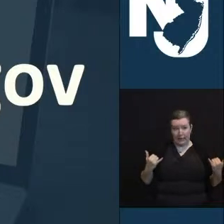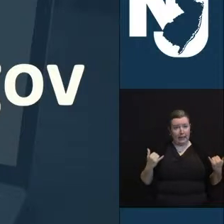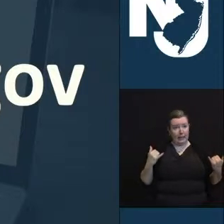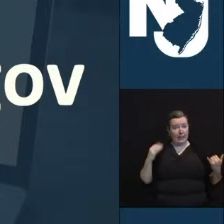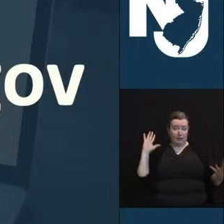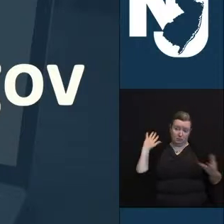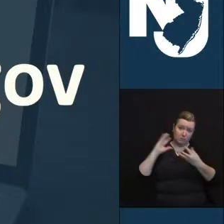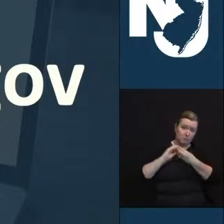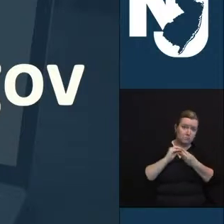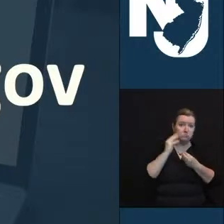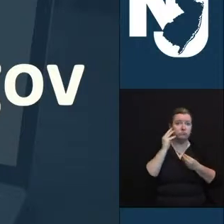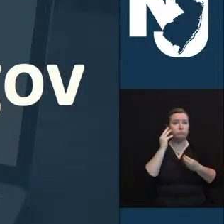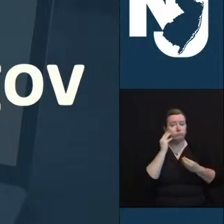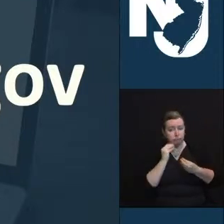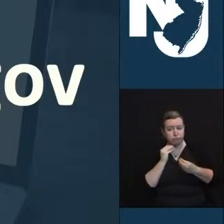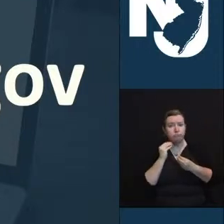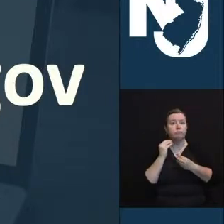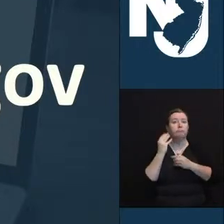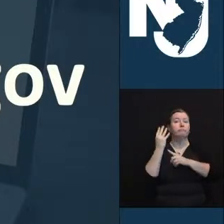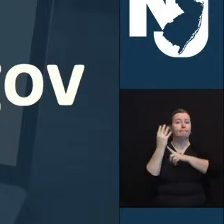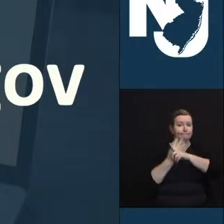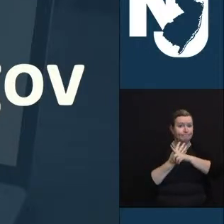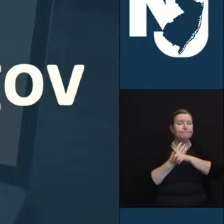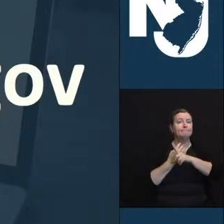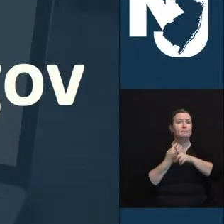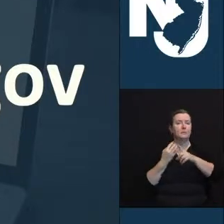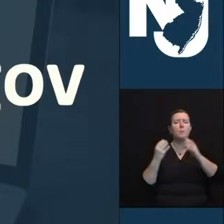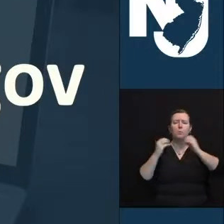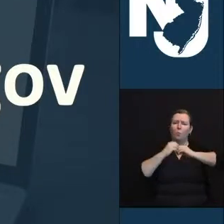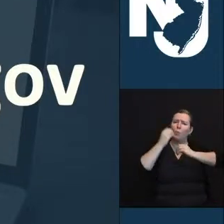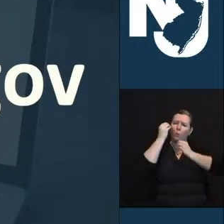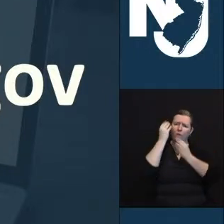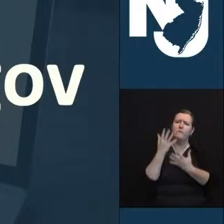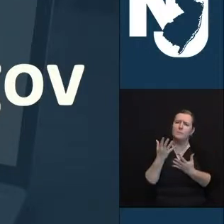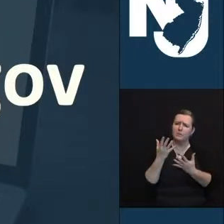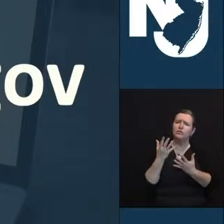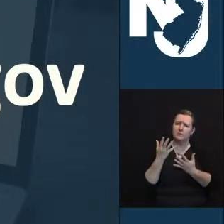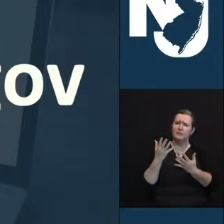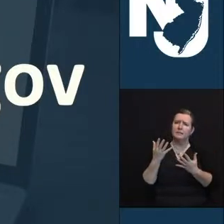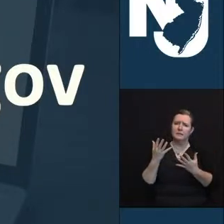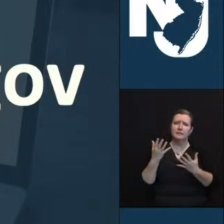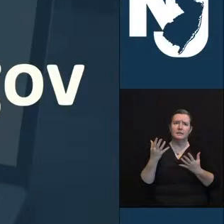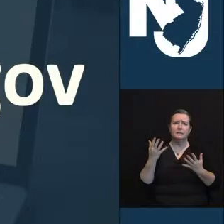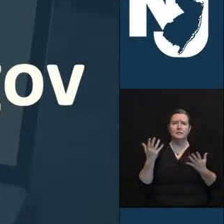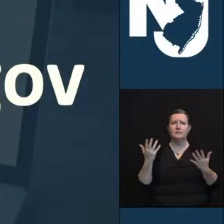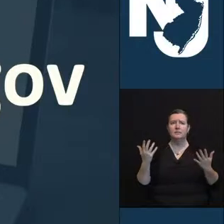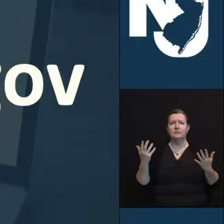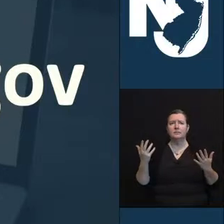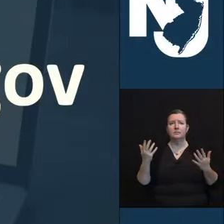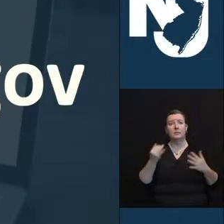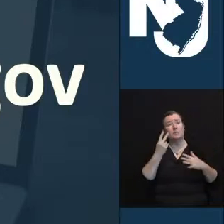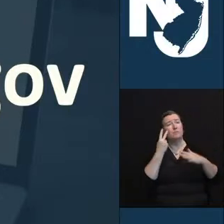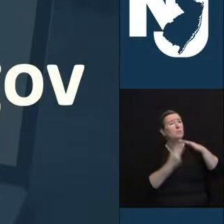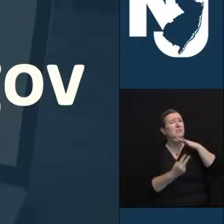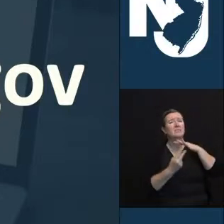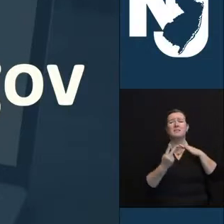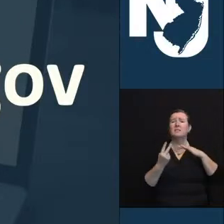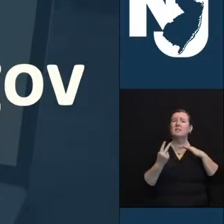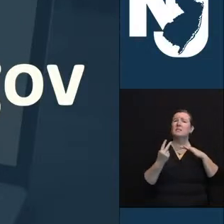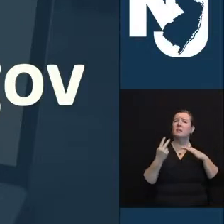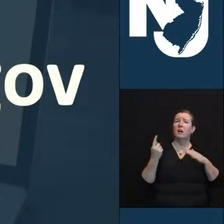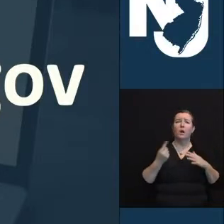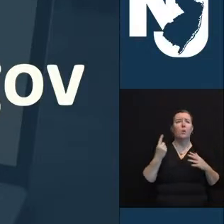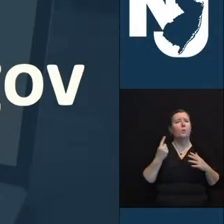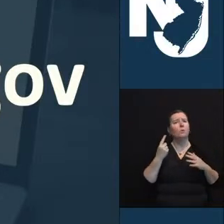the modeling effort. And taking into account a series of assumptions about human behavior, as an example,